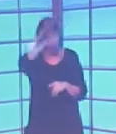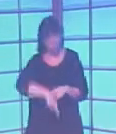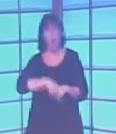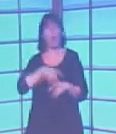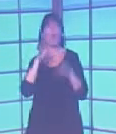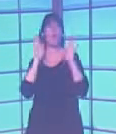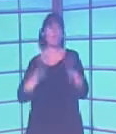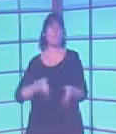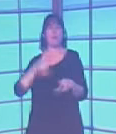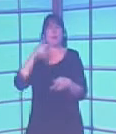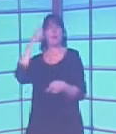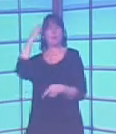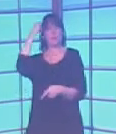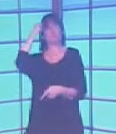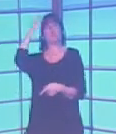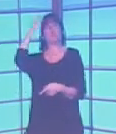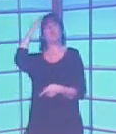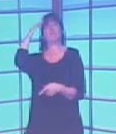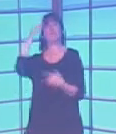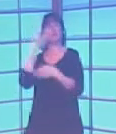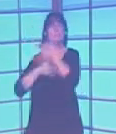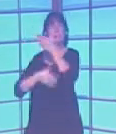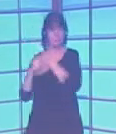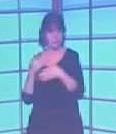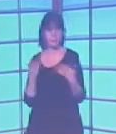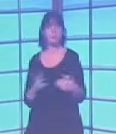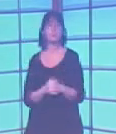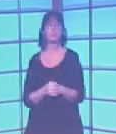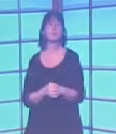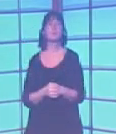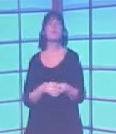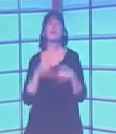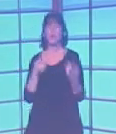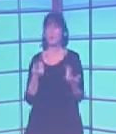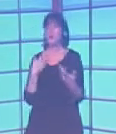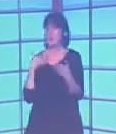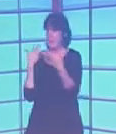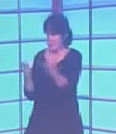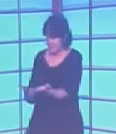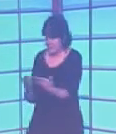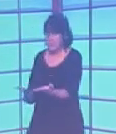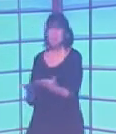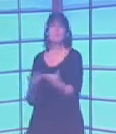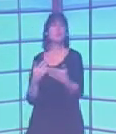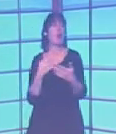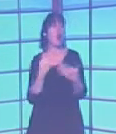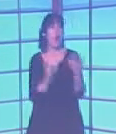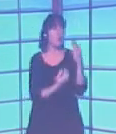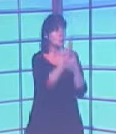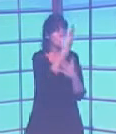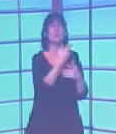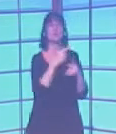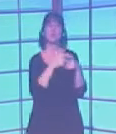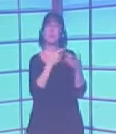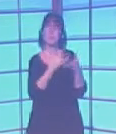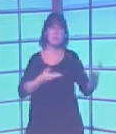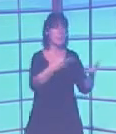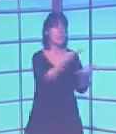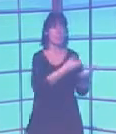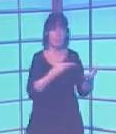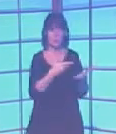game. We've been able to influence the design of new and existing venues to ensure they are fit for purpose and accessible for everyone as